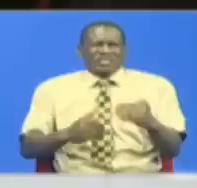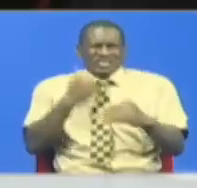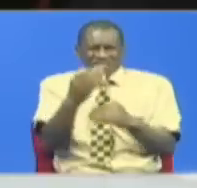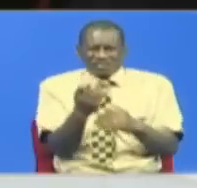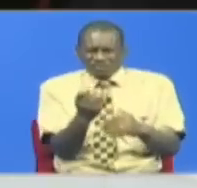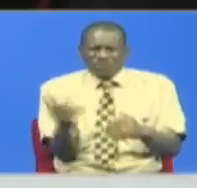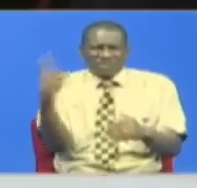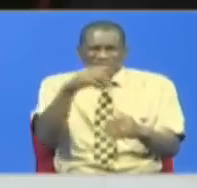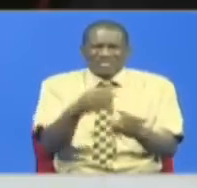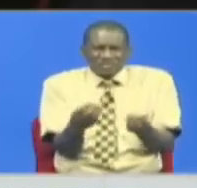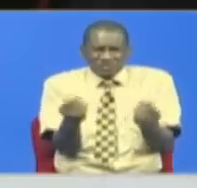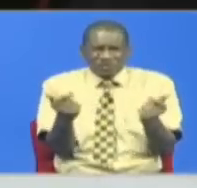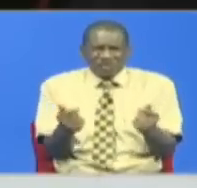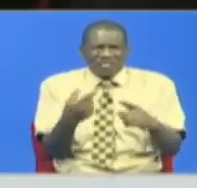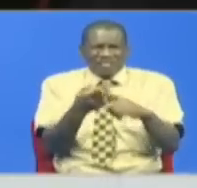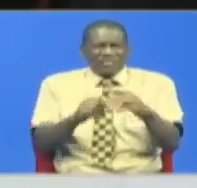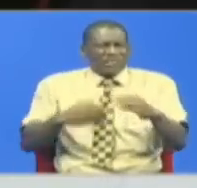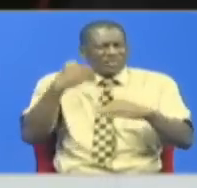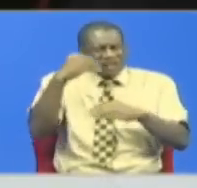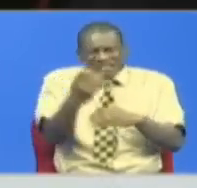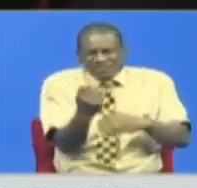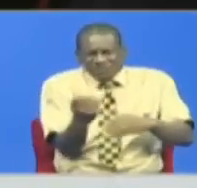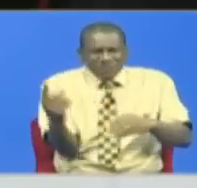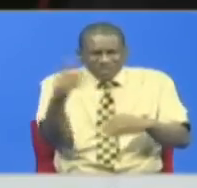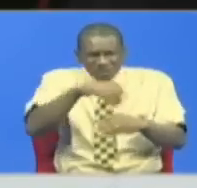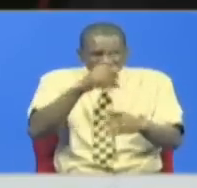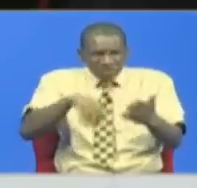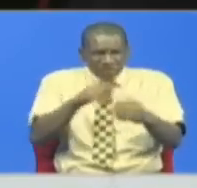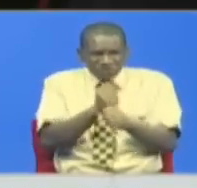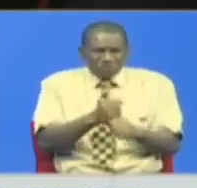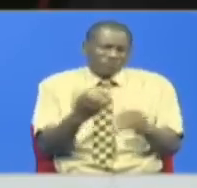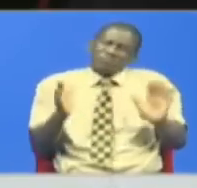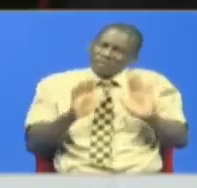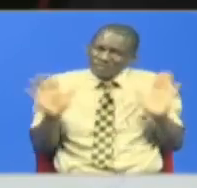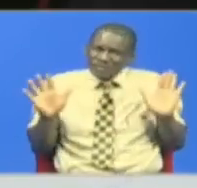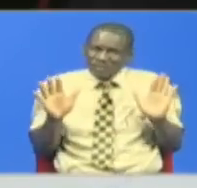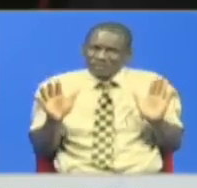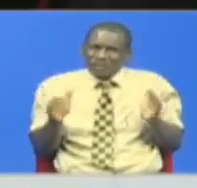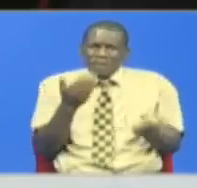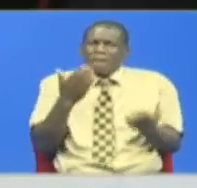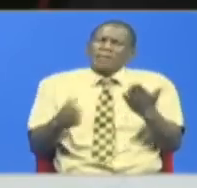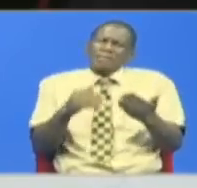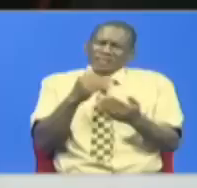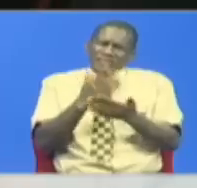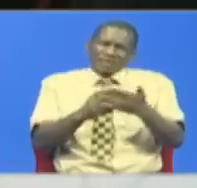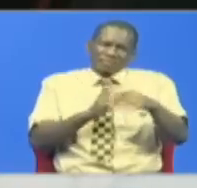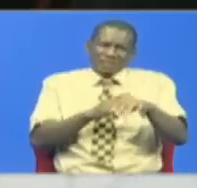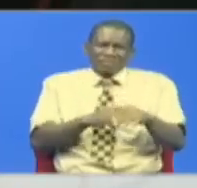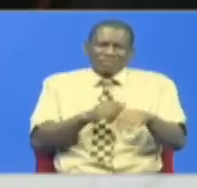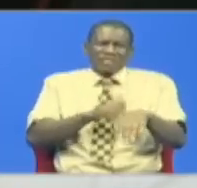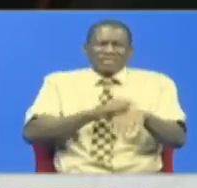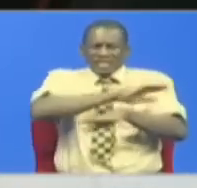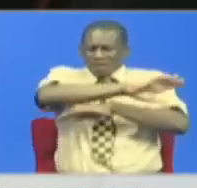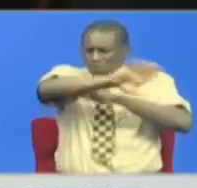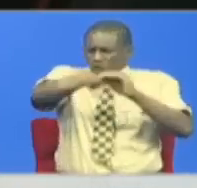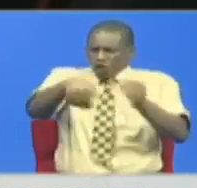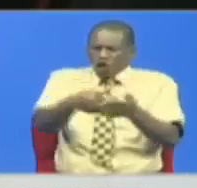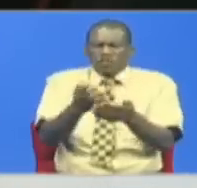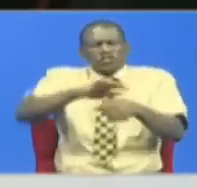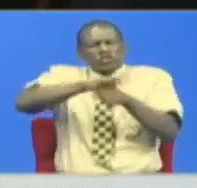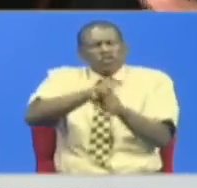done. And then the next couple of days, and then the next couple of days. Then perhaps at some point, when all this has calmed